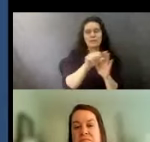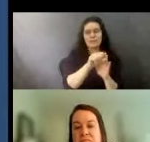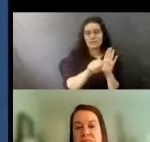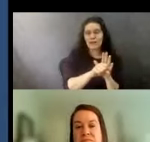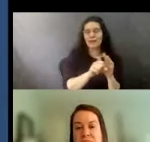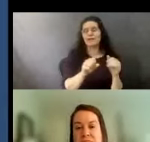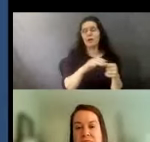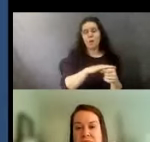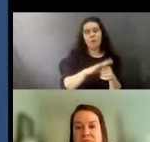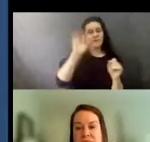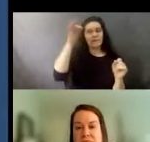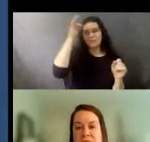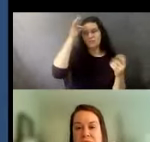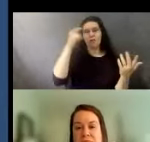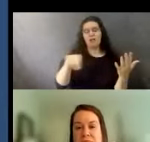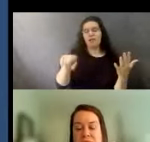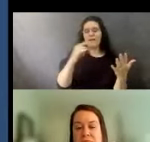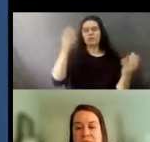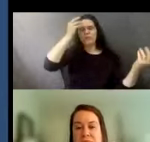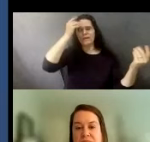and those kinds of big